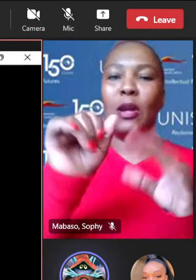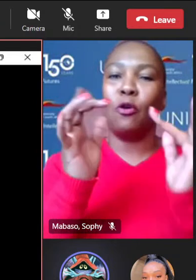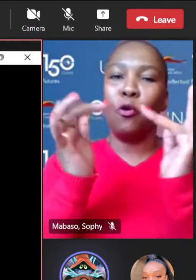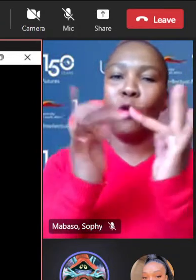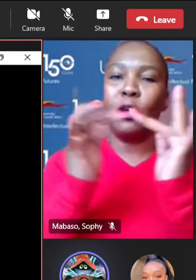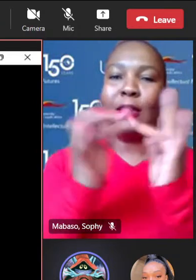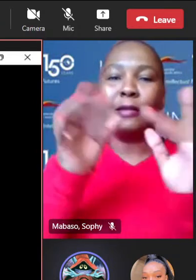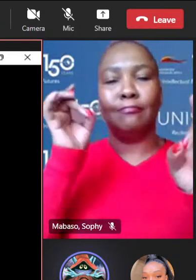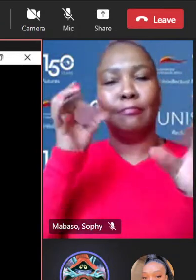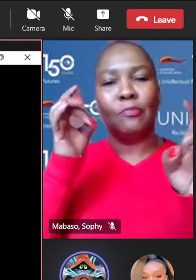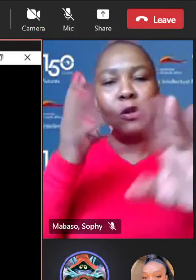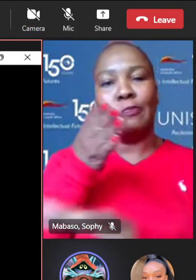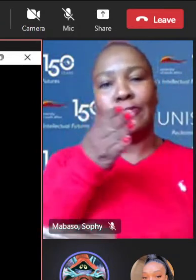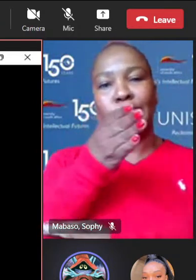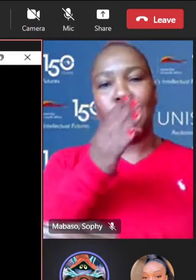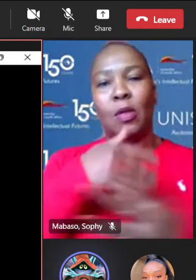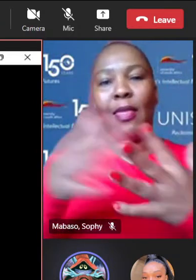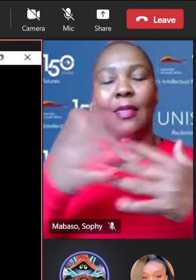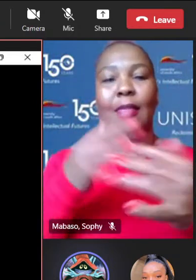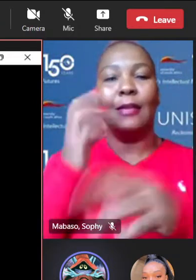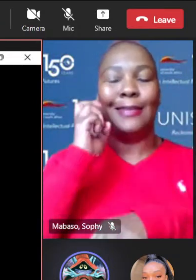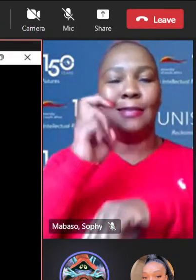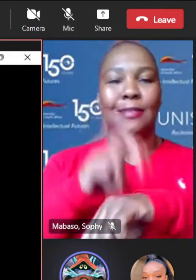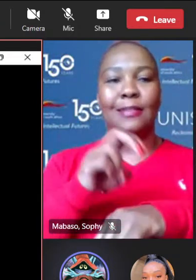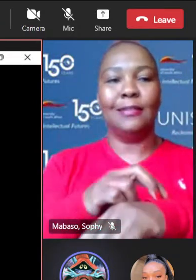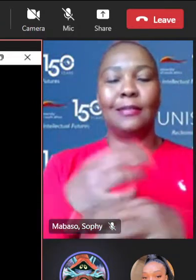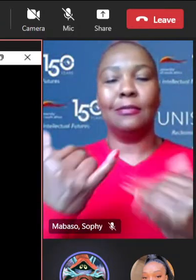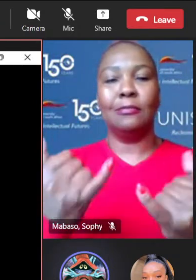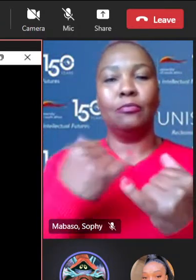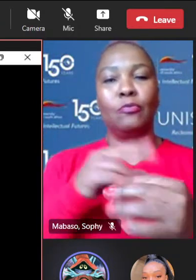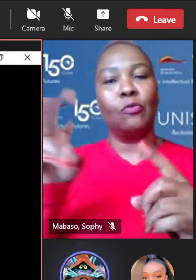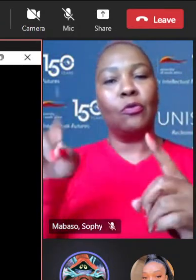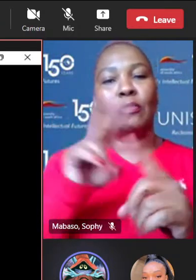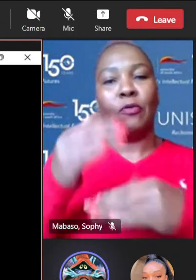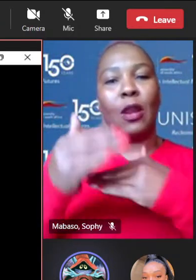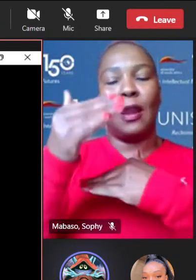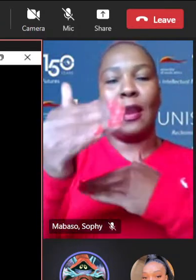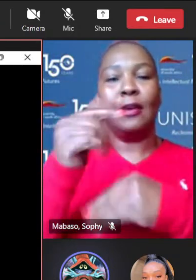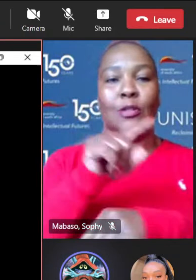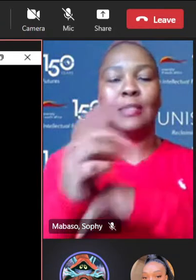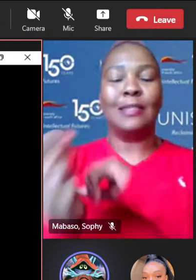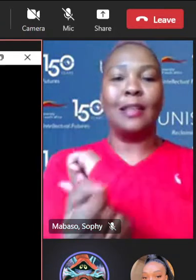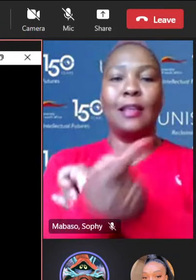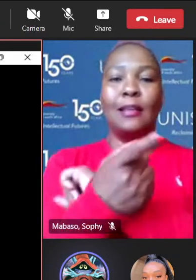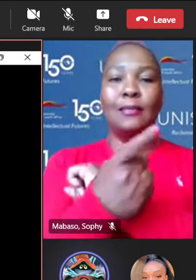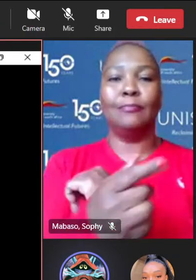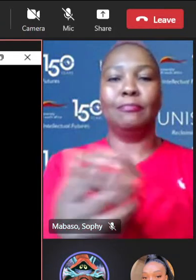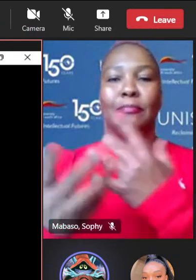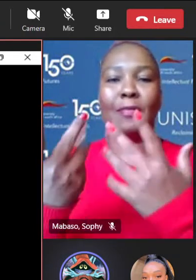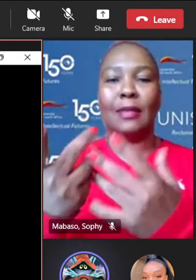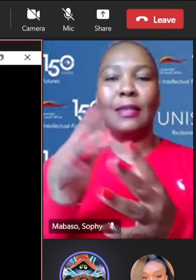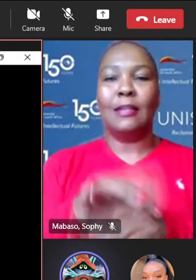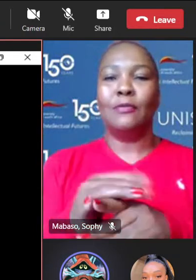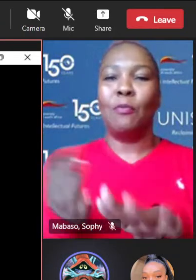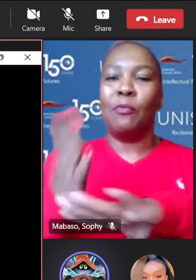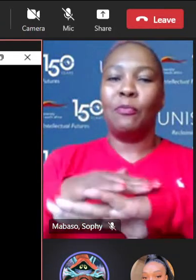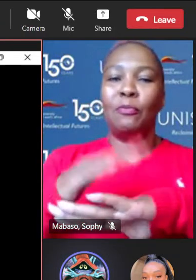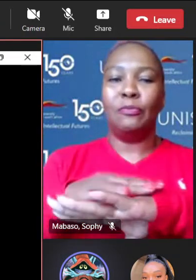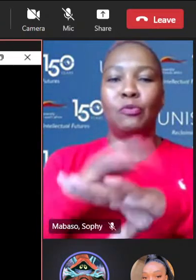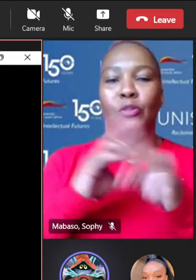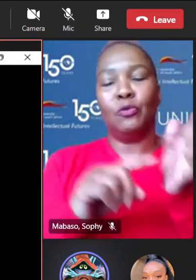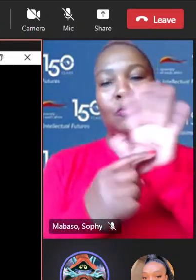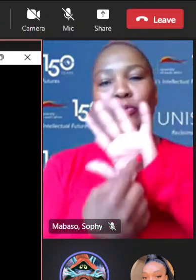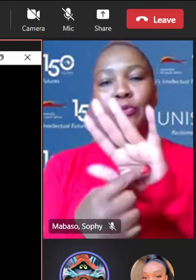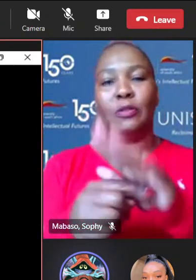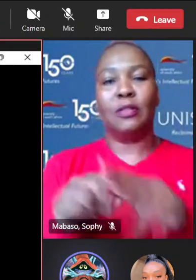may need. So we are really looking forward to this session. It's very jam-packed, guys. I'm just going to show you. This is what we covered